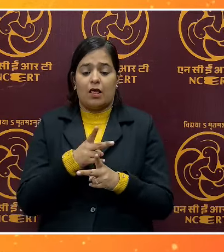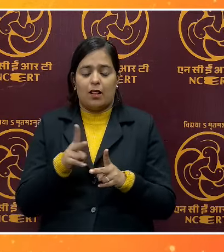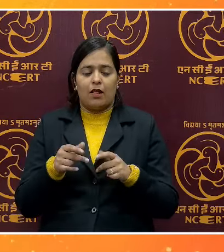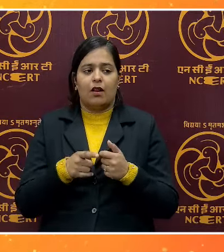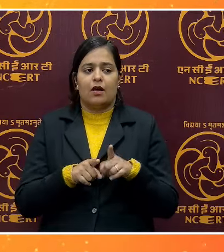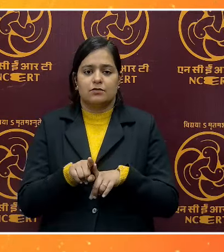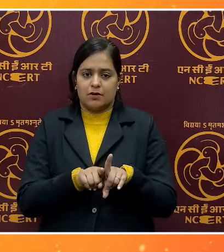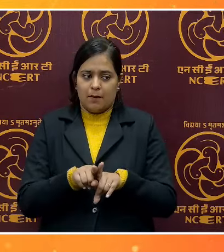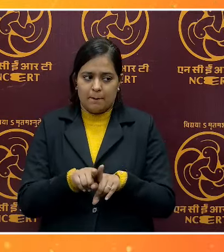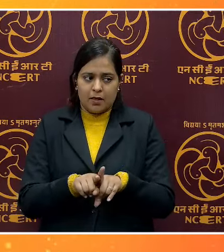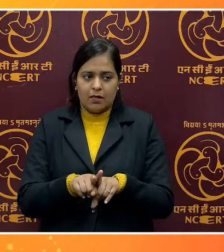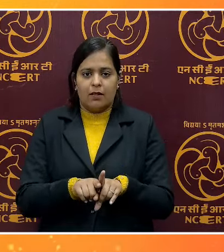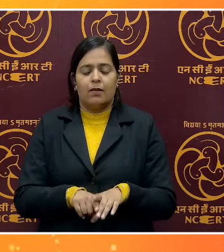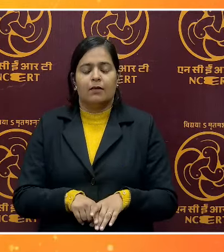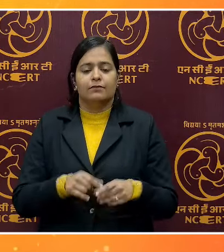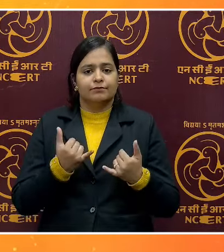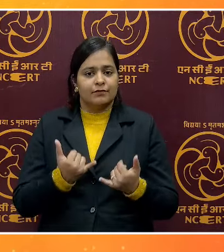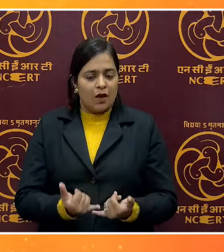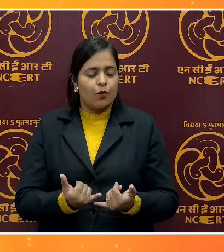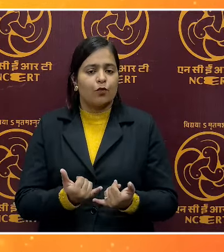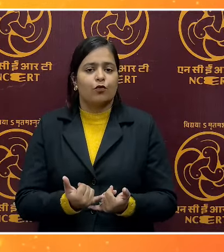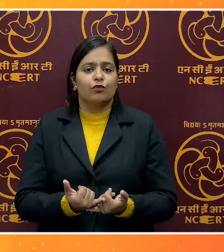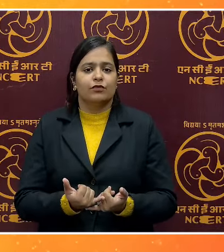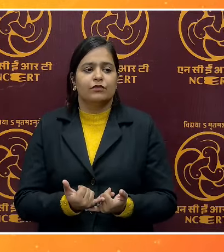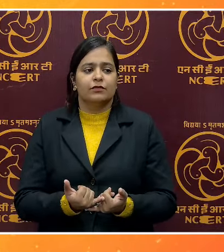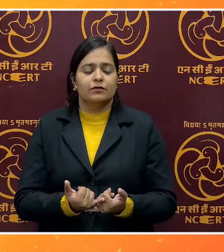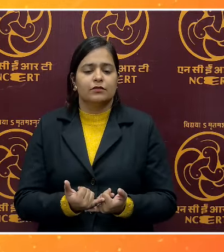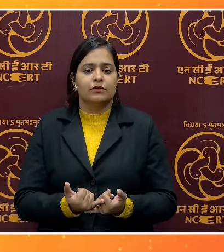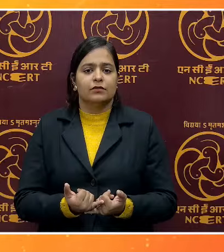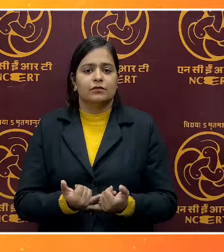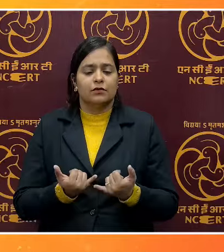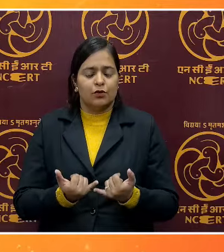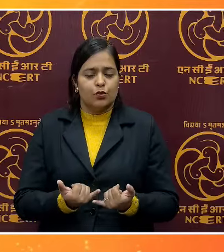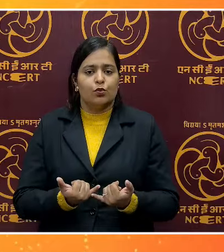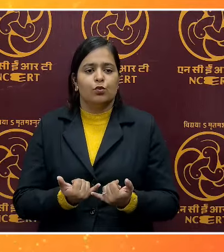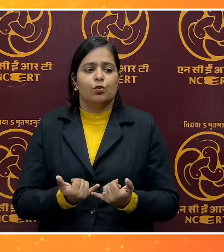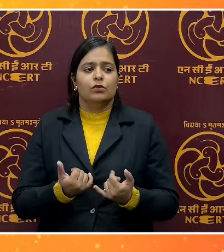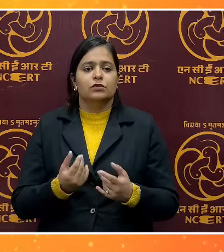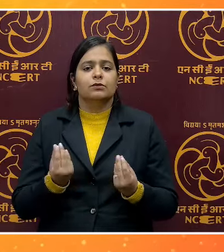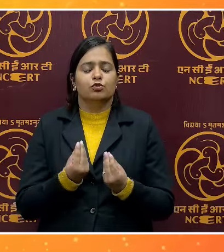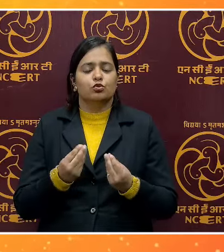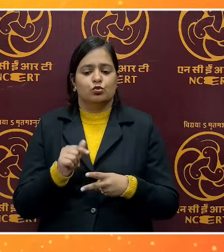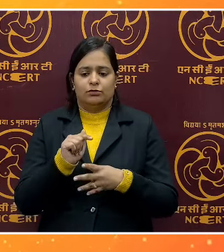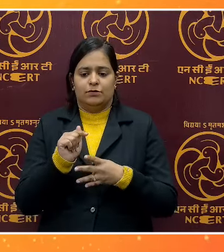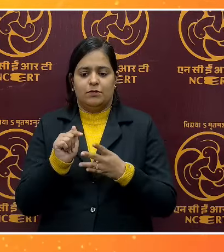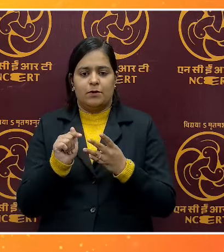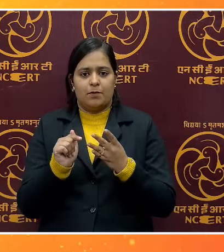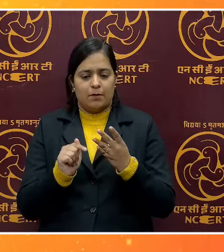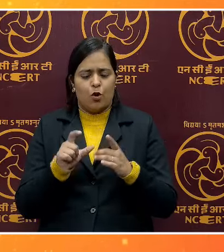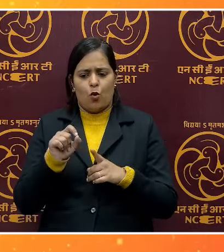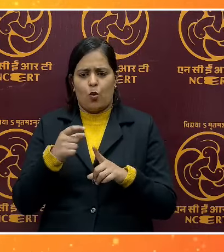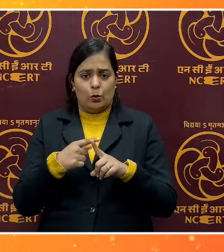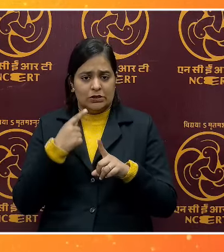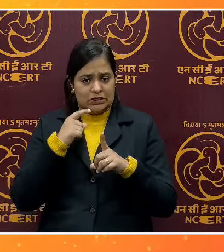examples, we have taken about kind of like key terms, oxidation number,